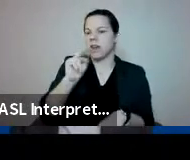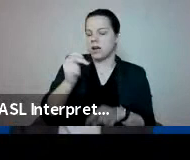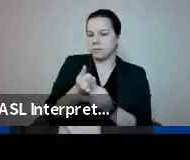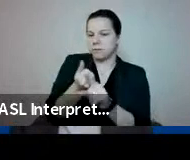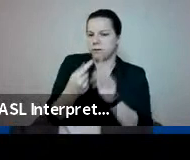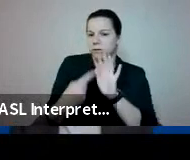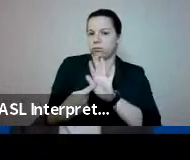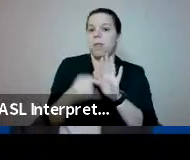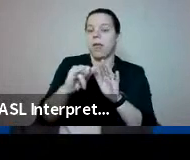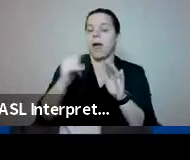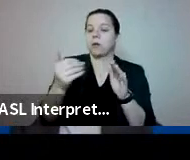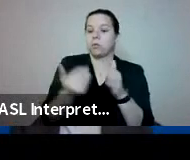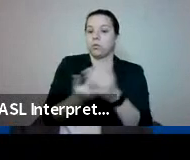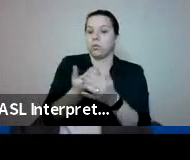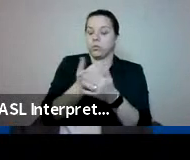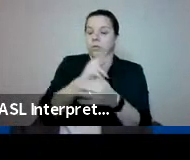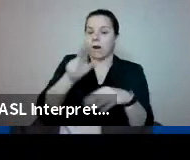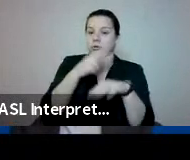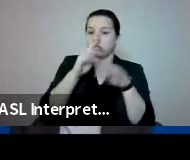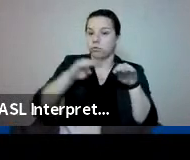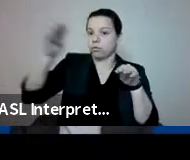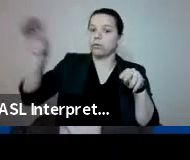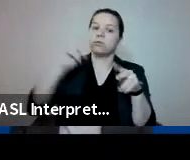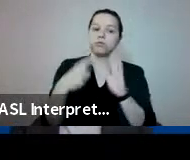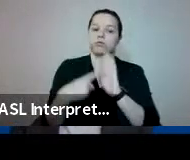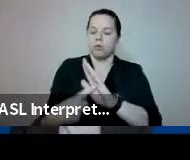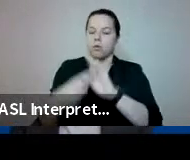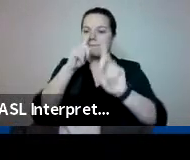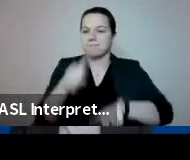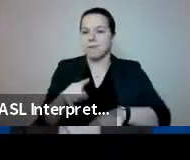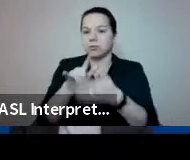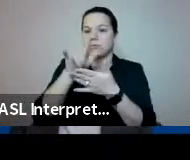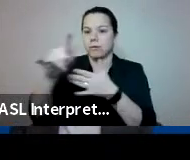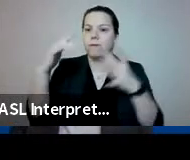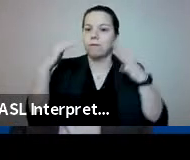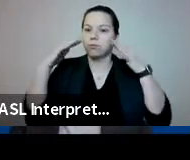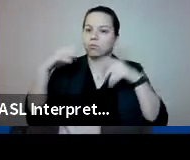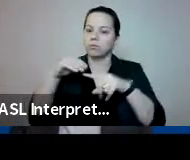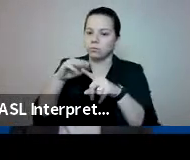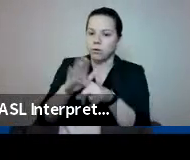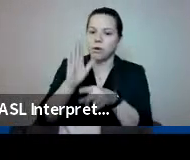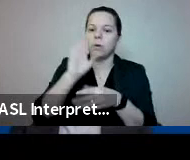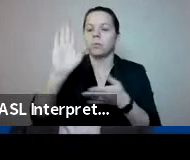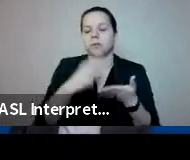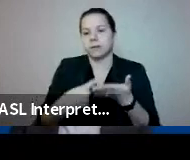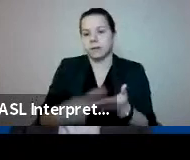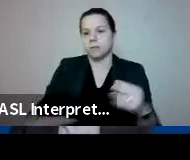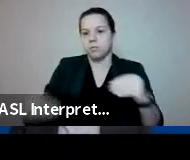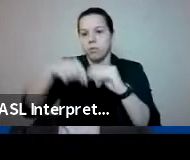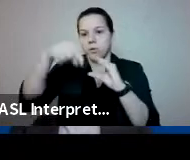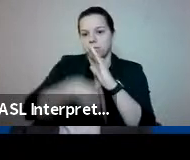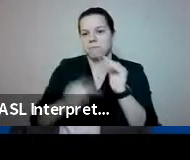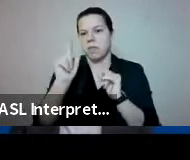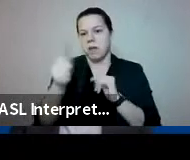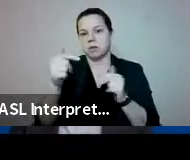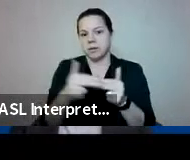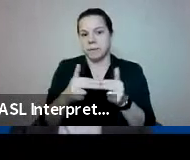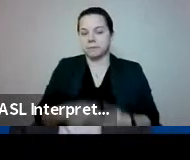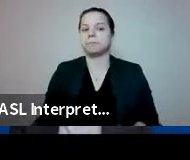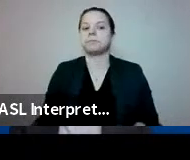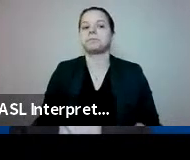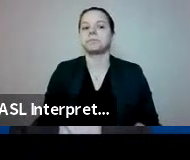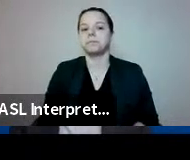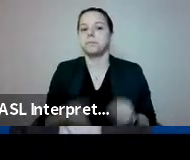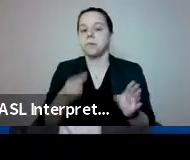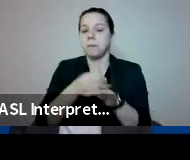national curve provides a contemporary picture of response to aircraft noise exposure, which I will discuss further on a subsequent slide. While the main